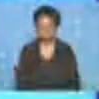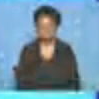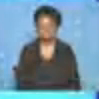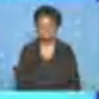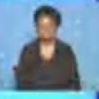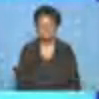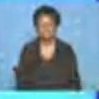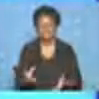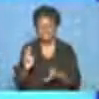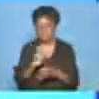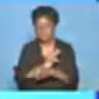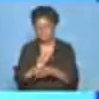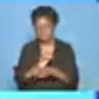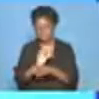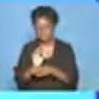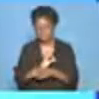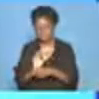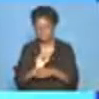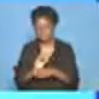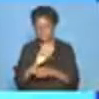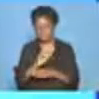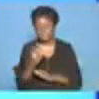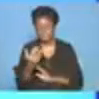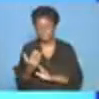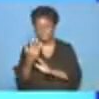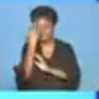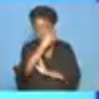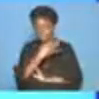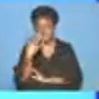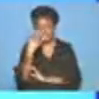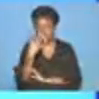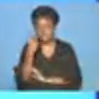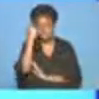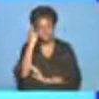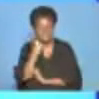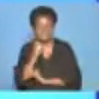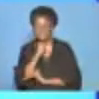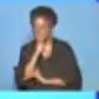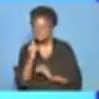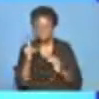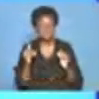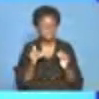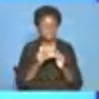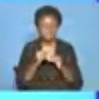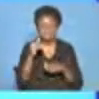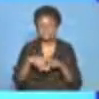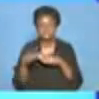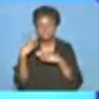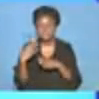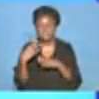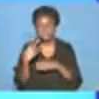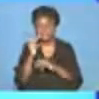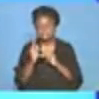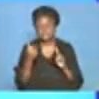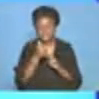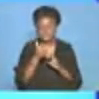The documentary Two-Faced: Gender Inequality in the Bahamas features victims of gender-based violence candidly telling their